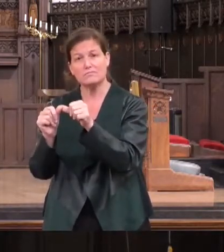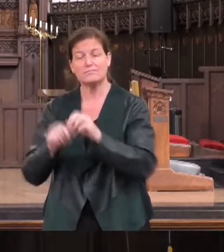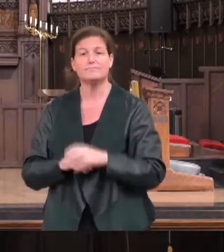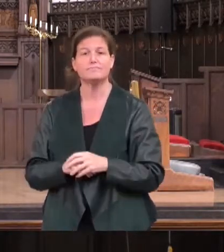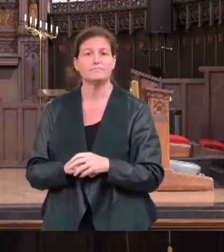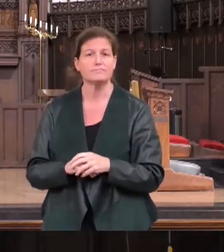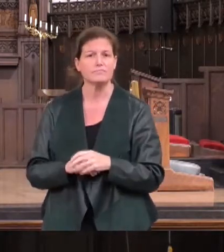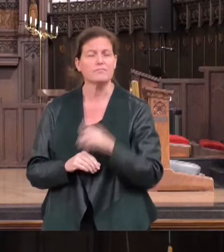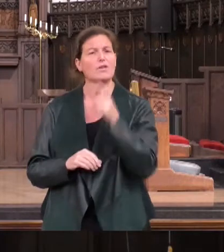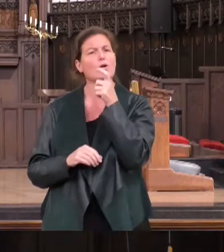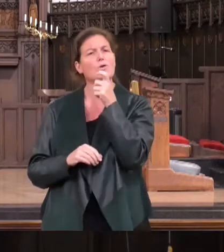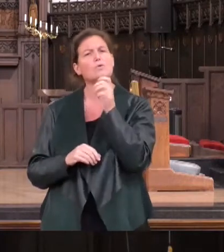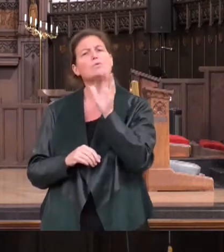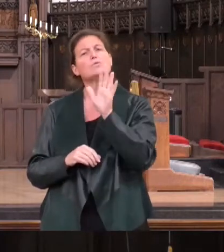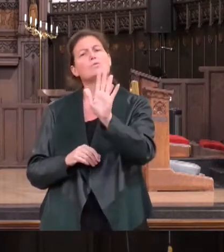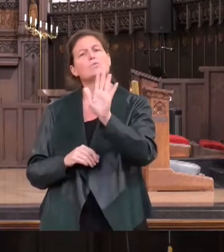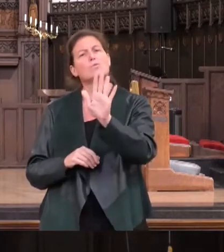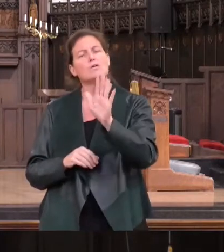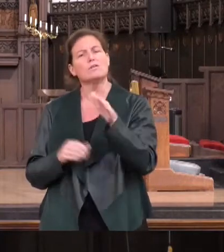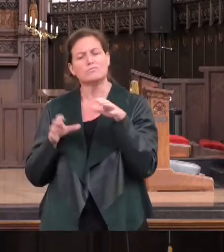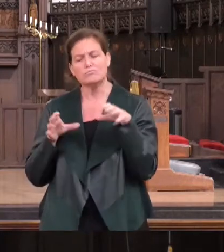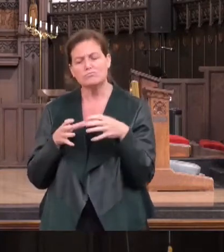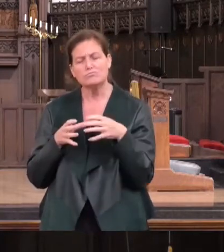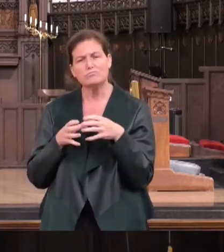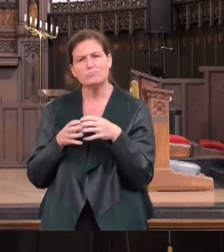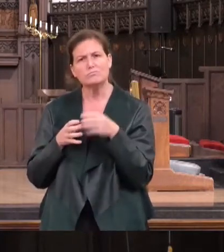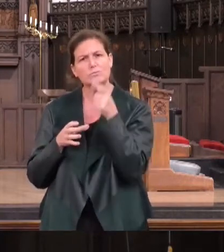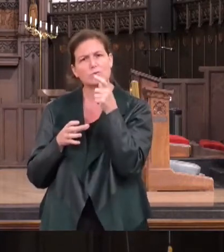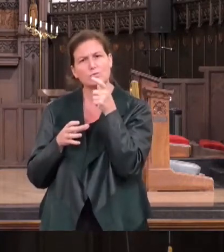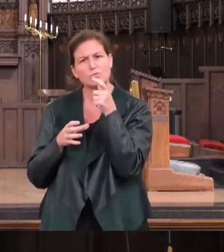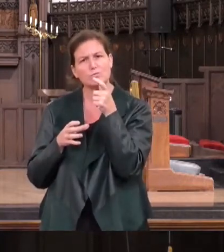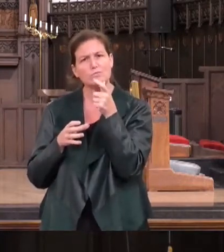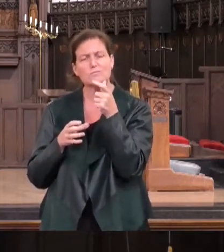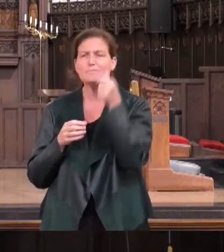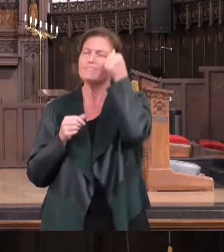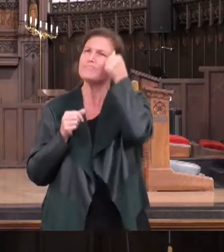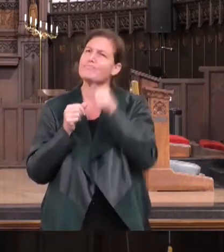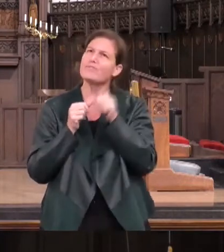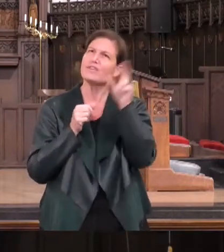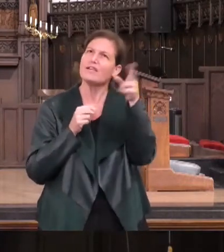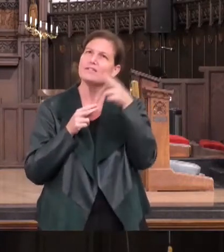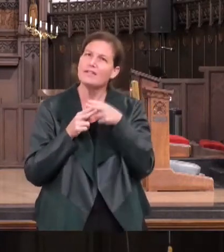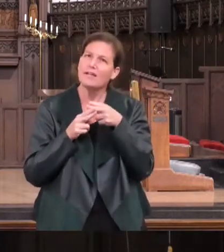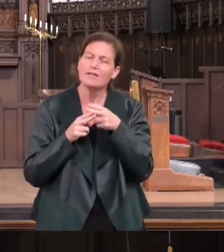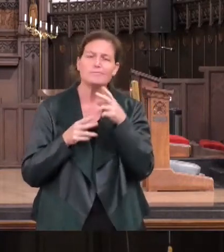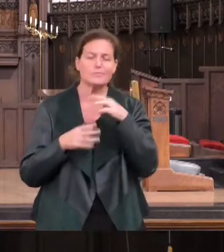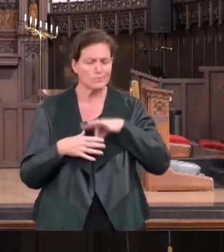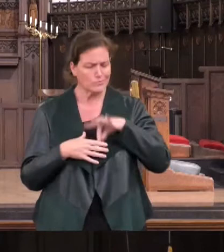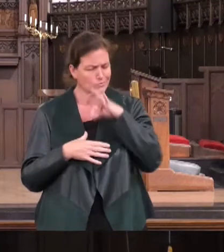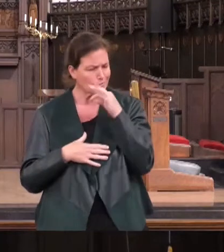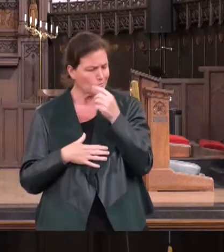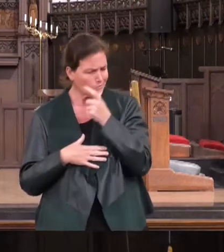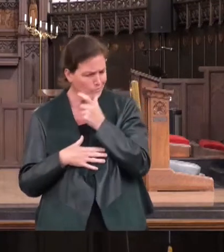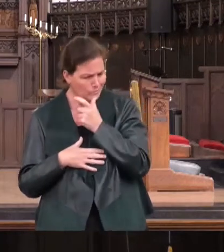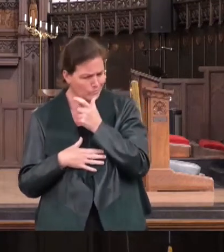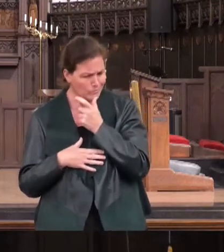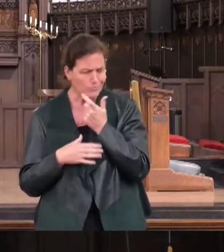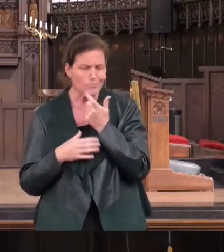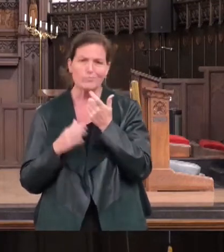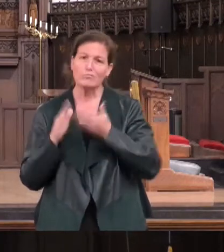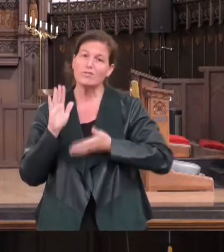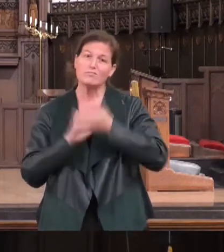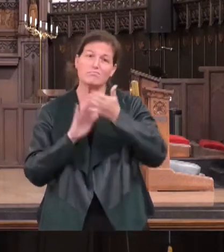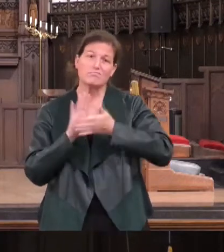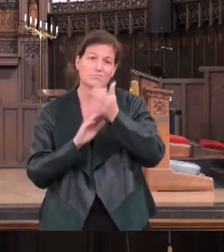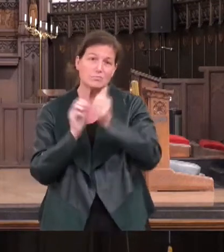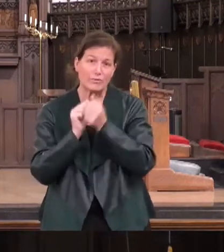Who is in your cloud of witnesses? Bring them into your mind, into your soul. They are running this